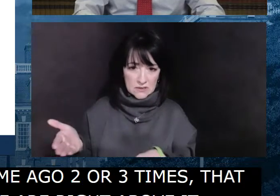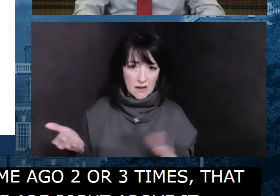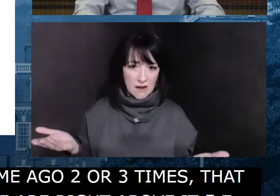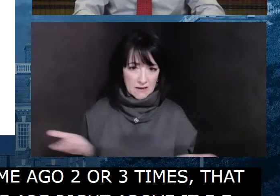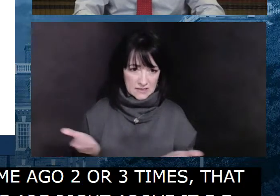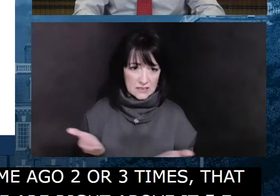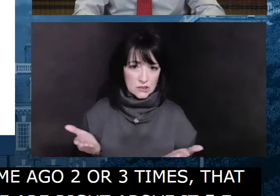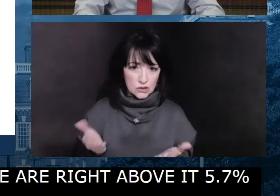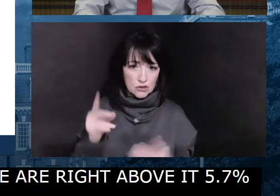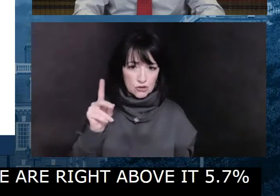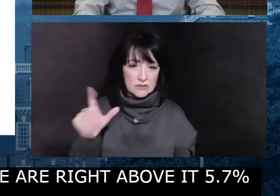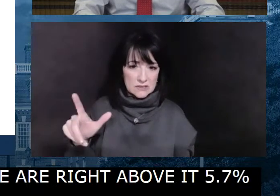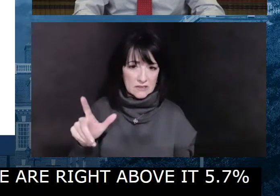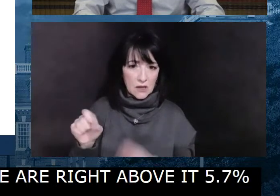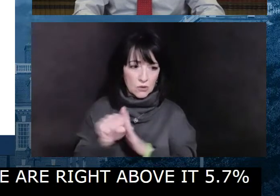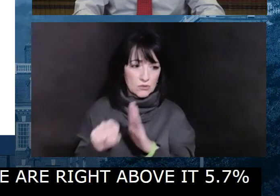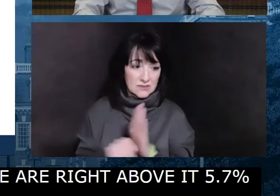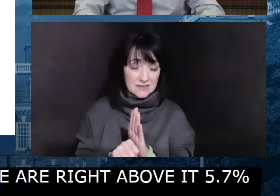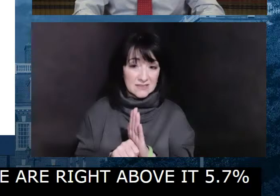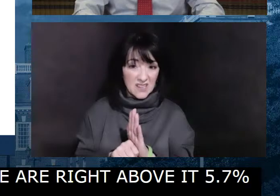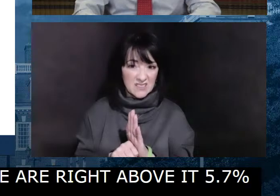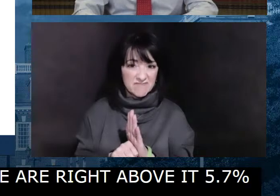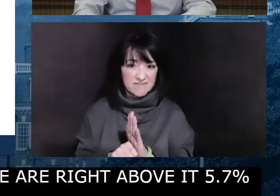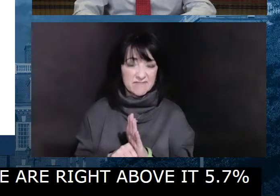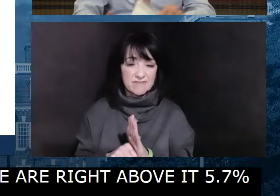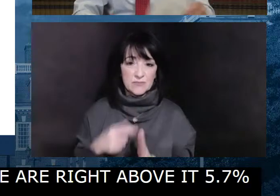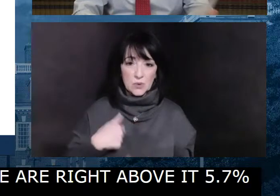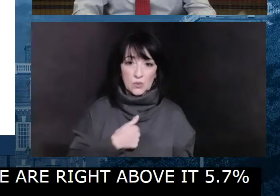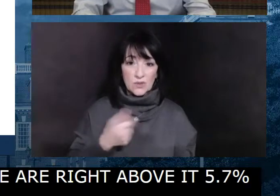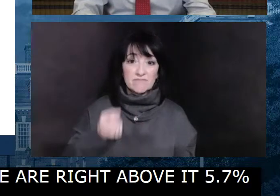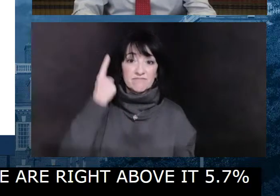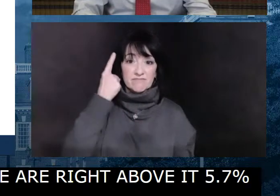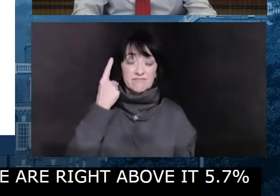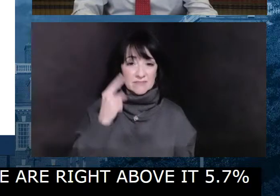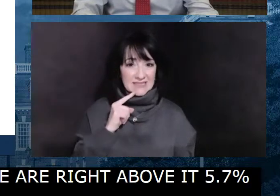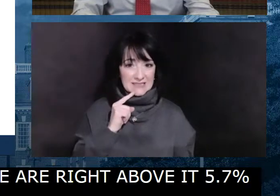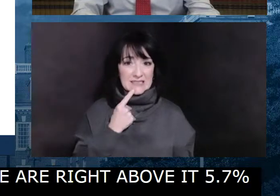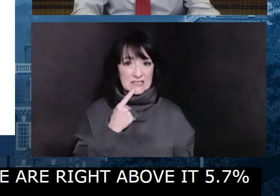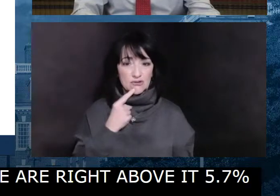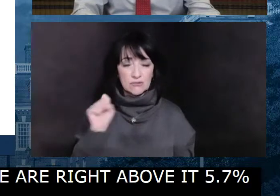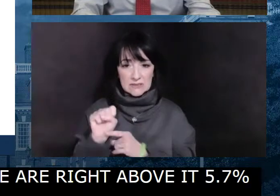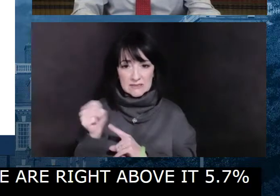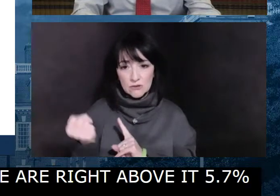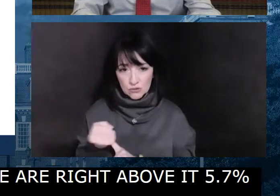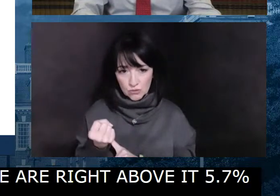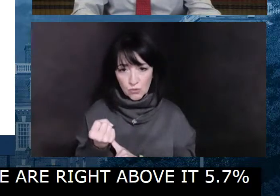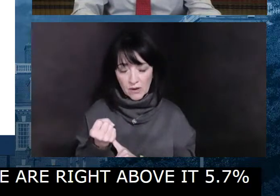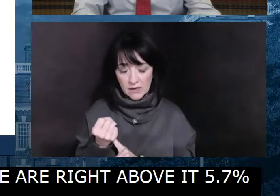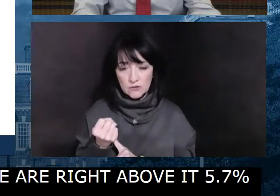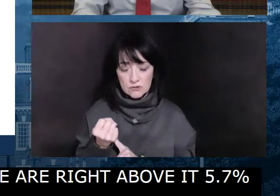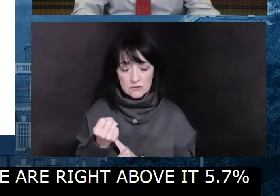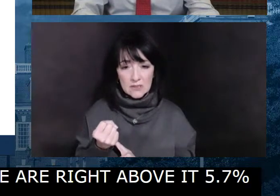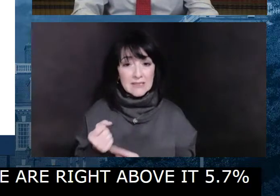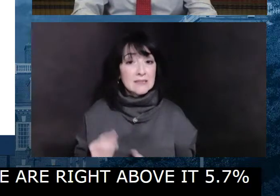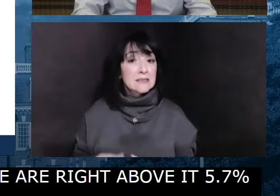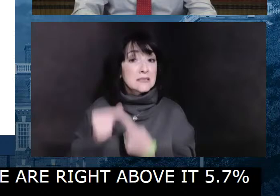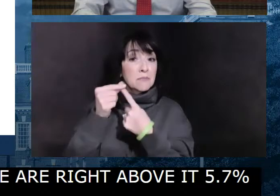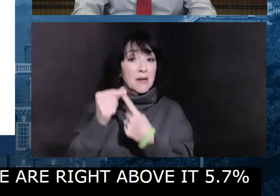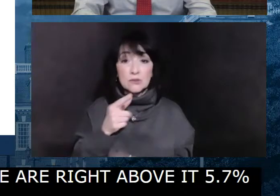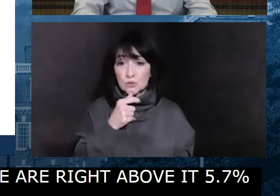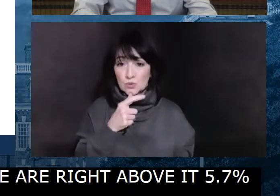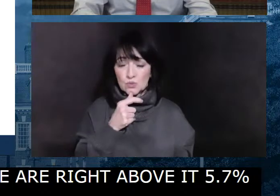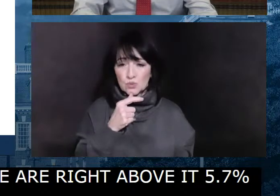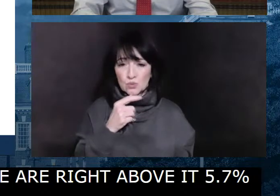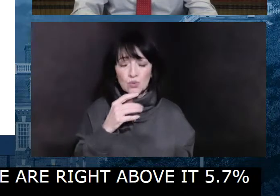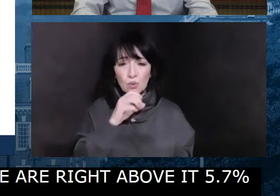of the seriousness of this virus and the sickness that can occur, particularly for the older, vulnerable populations.